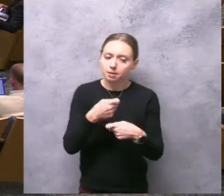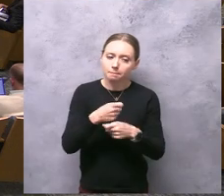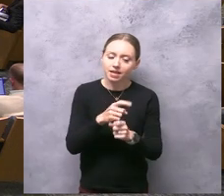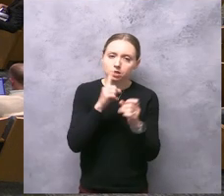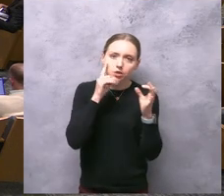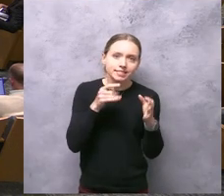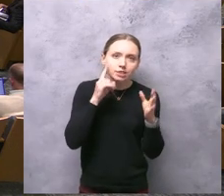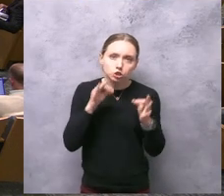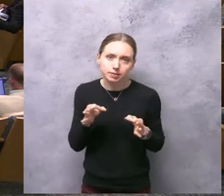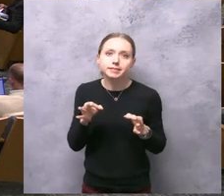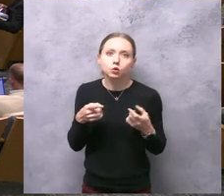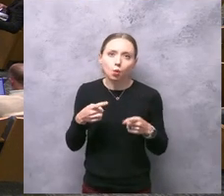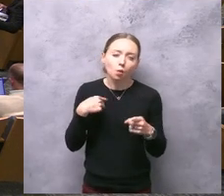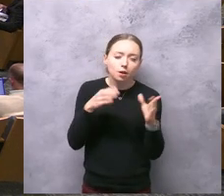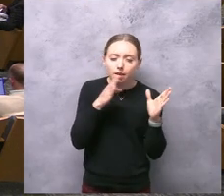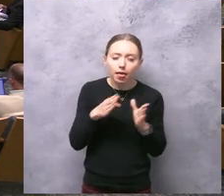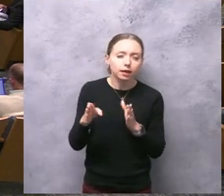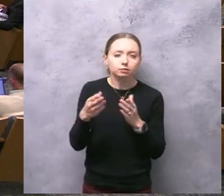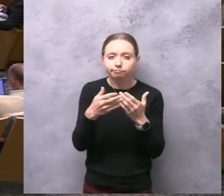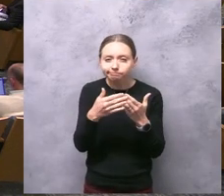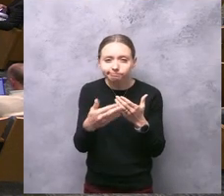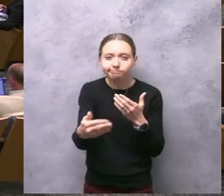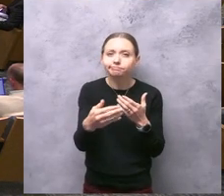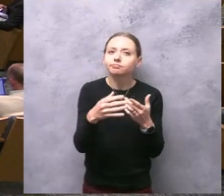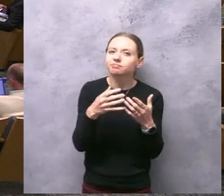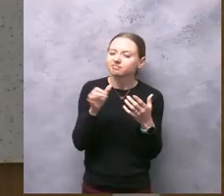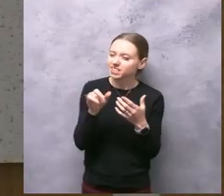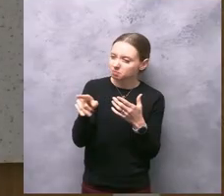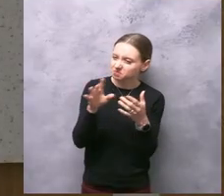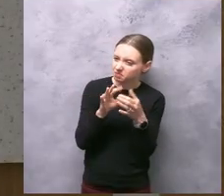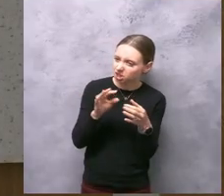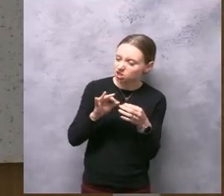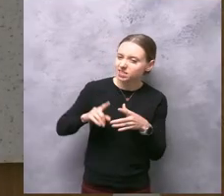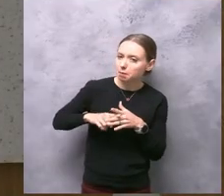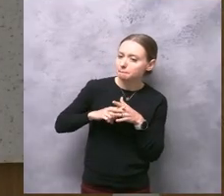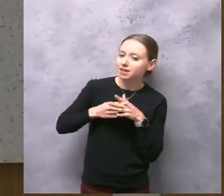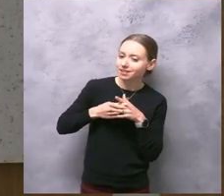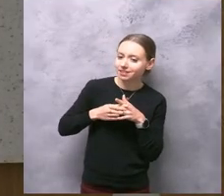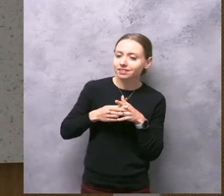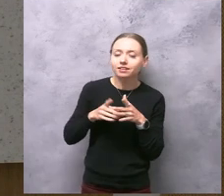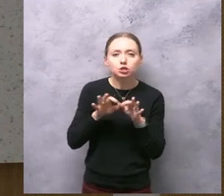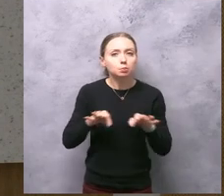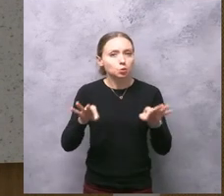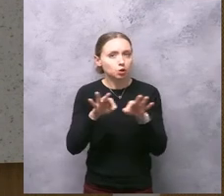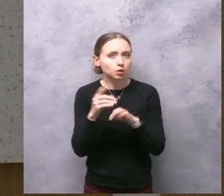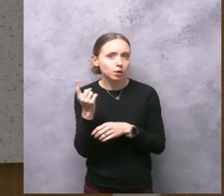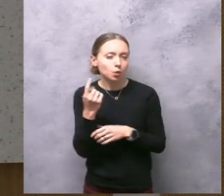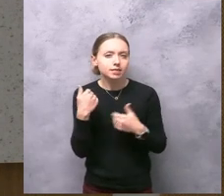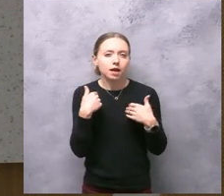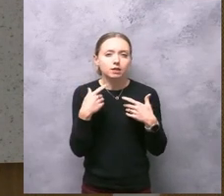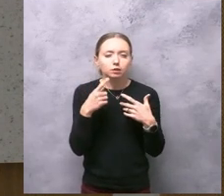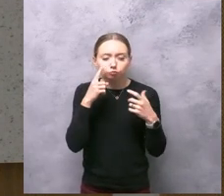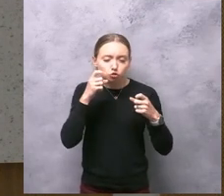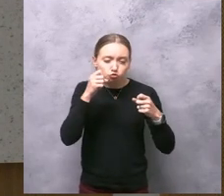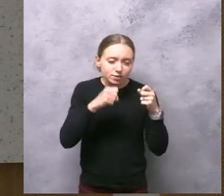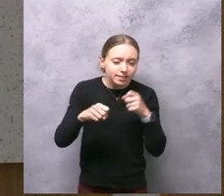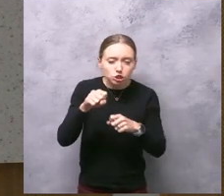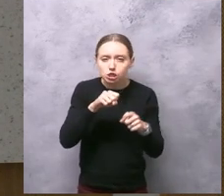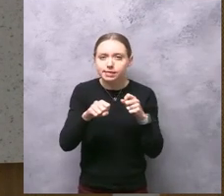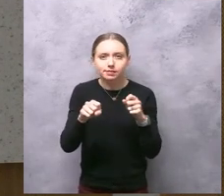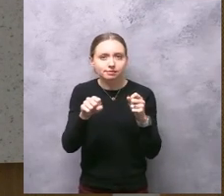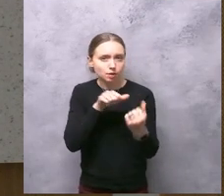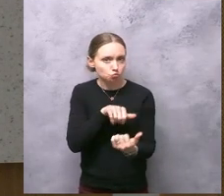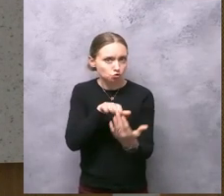as we plan ahead. Just as you said at the beginning, it's important that we've always taken a strategic approach. I appreciate